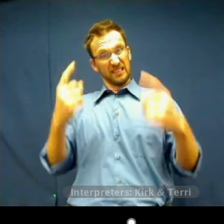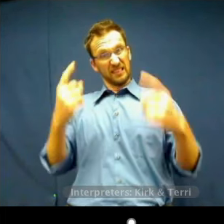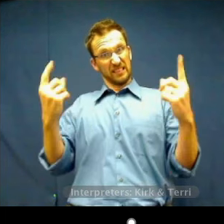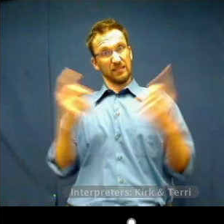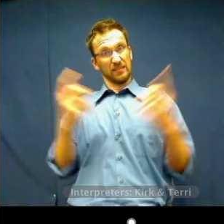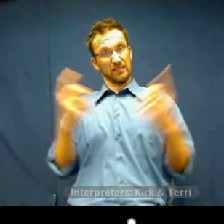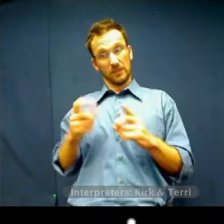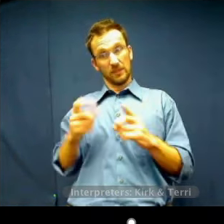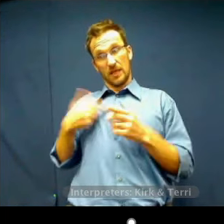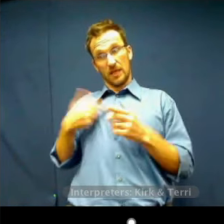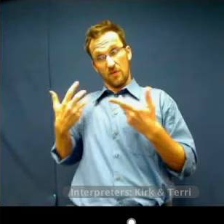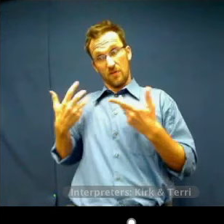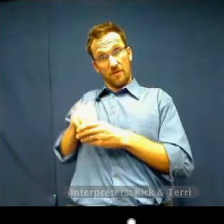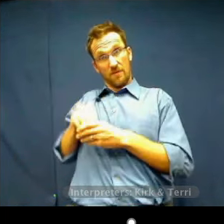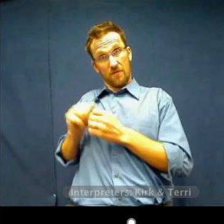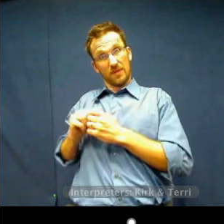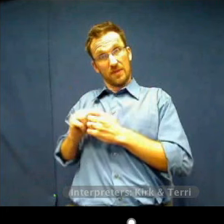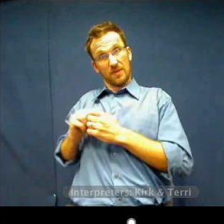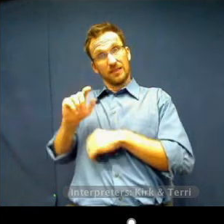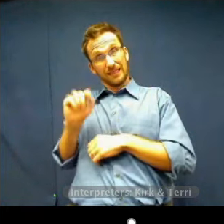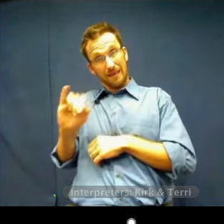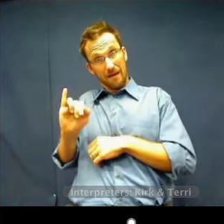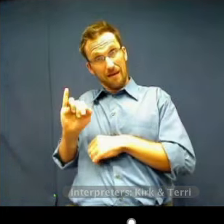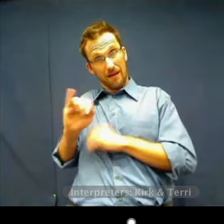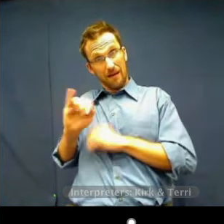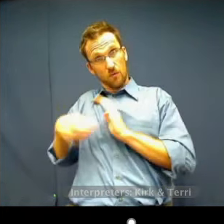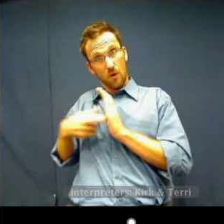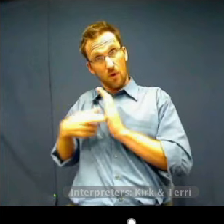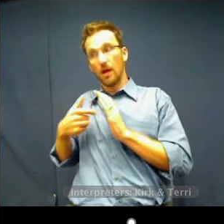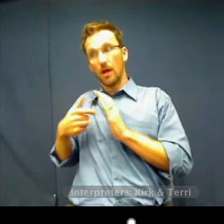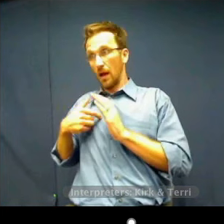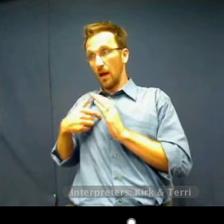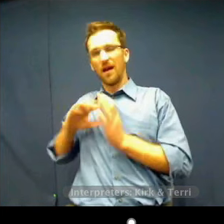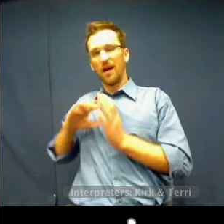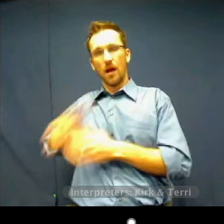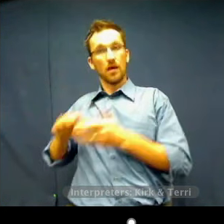work because it's just too easy to become biased.